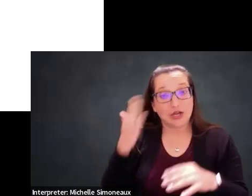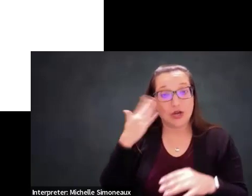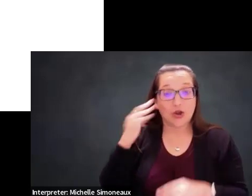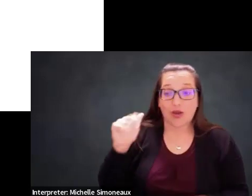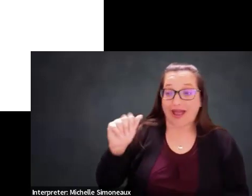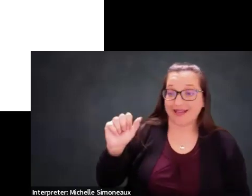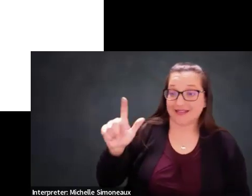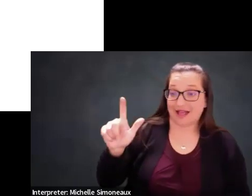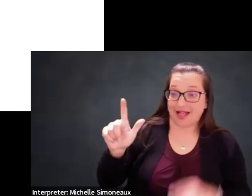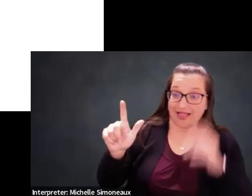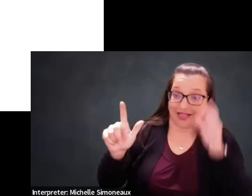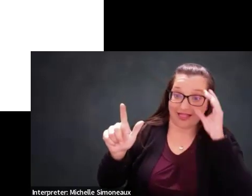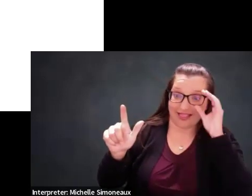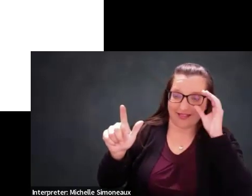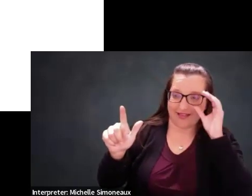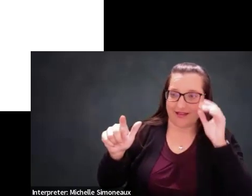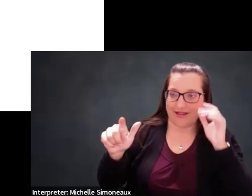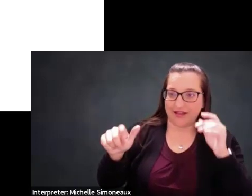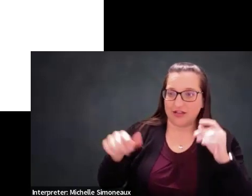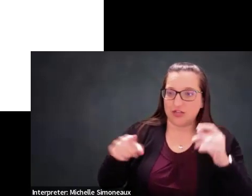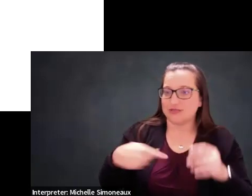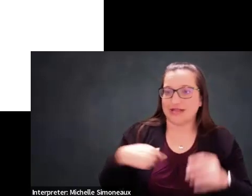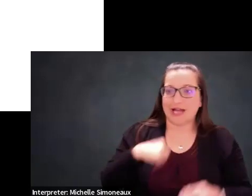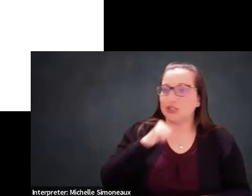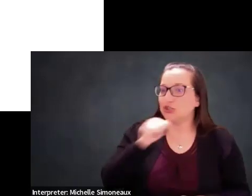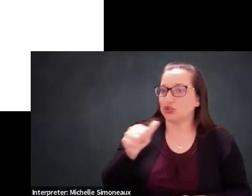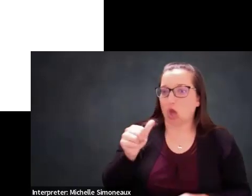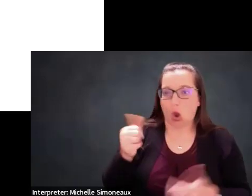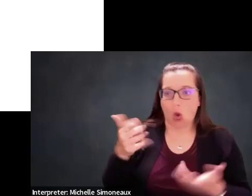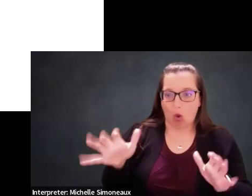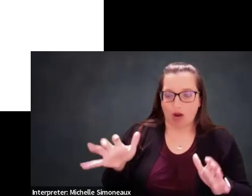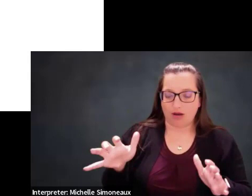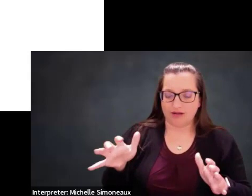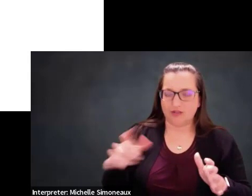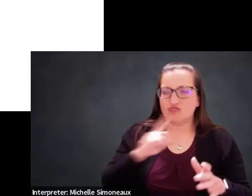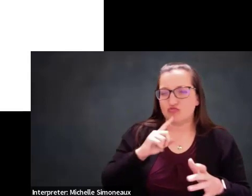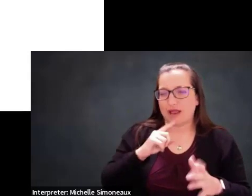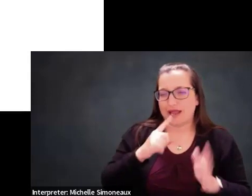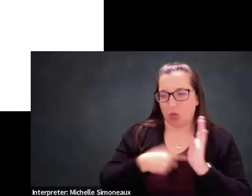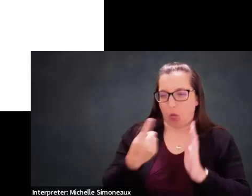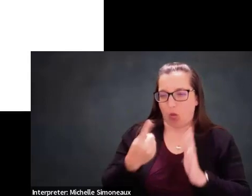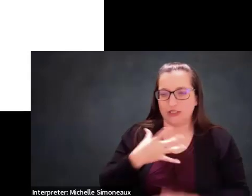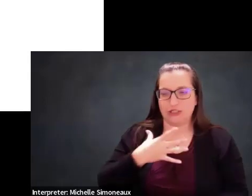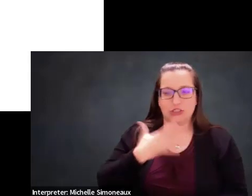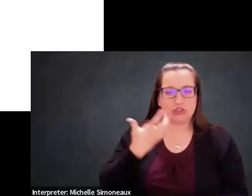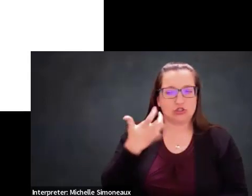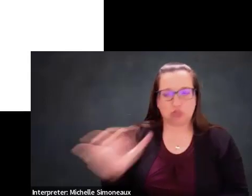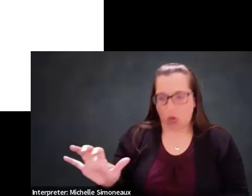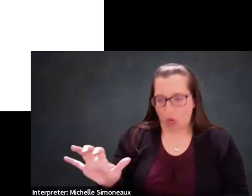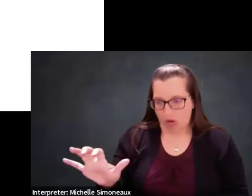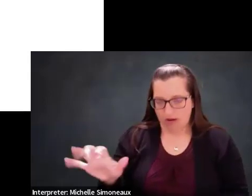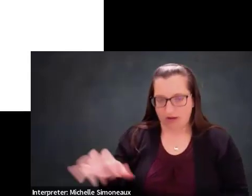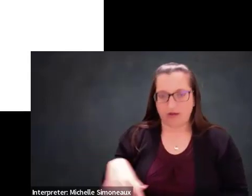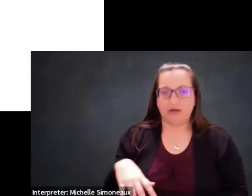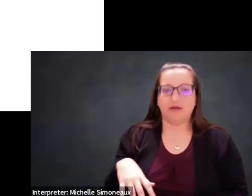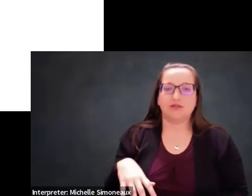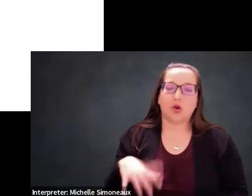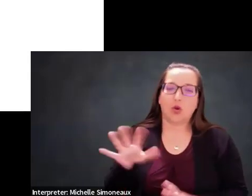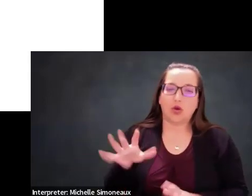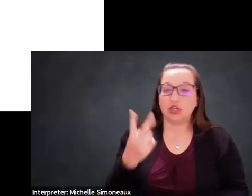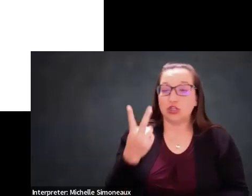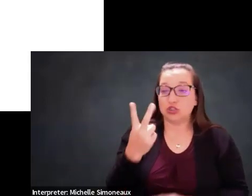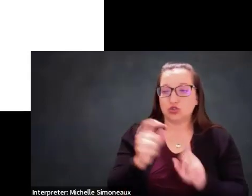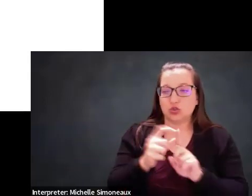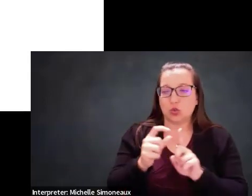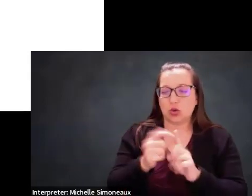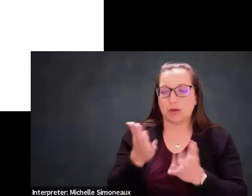um, you know, I'm not going to sign like don't want, I would just do don't want. So things can be a little bit different for the student where maybe the two word is a little bit